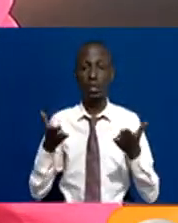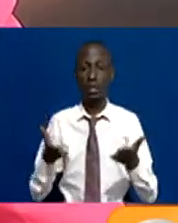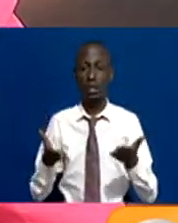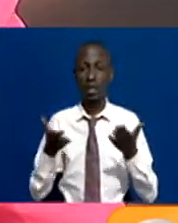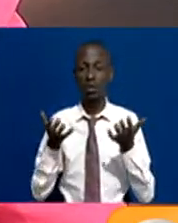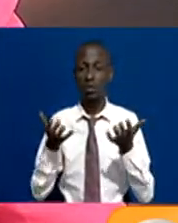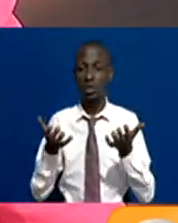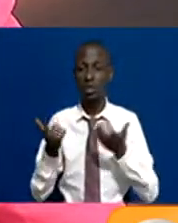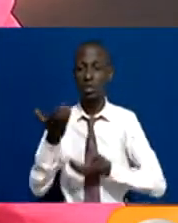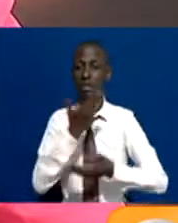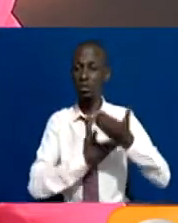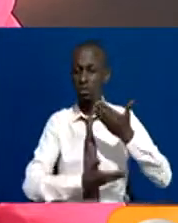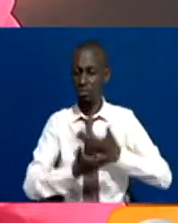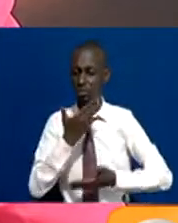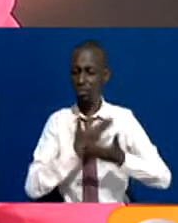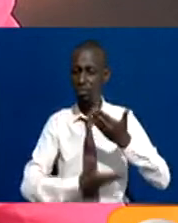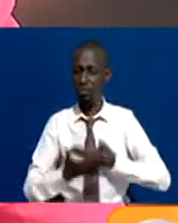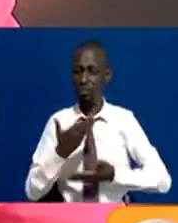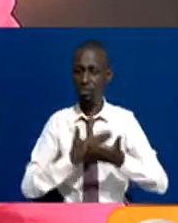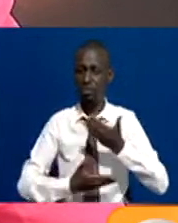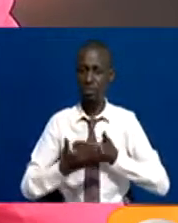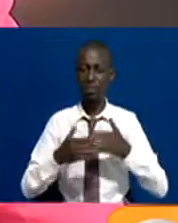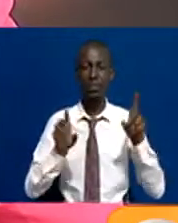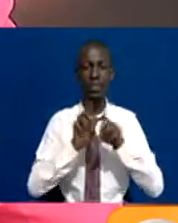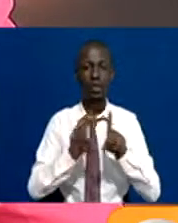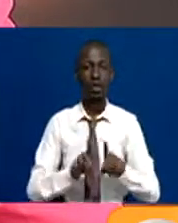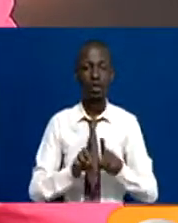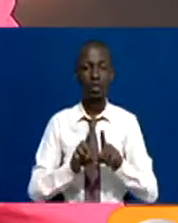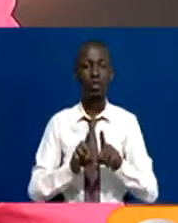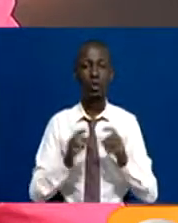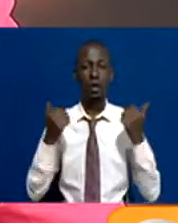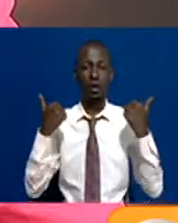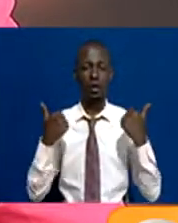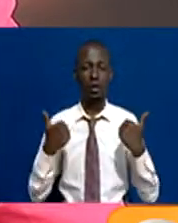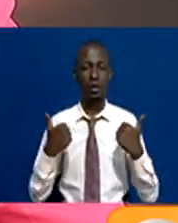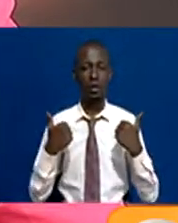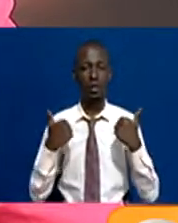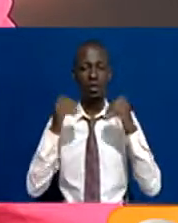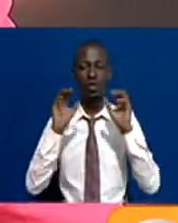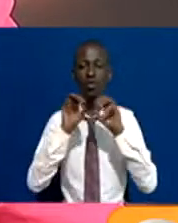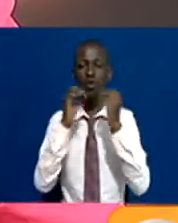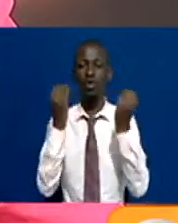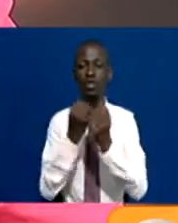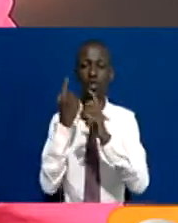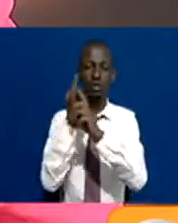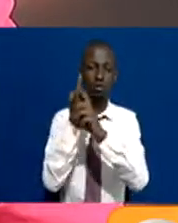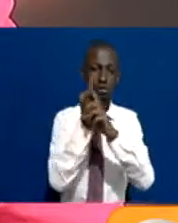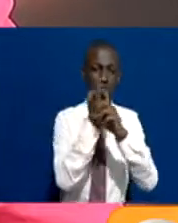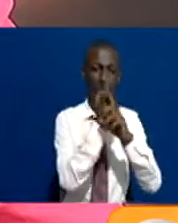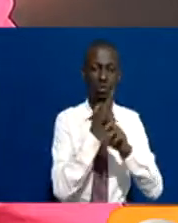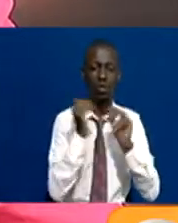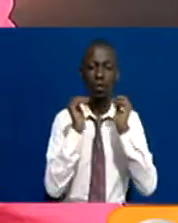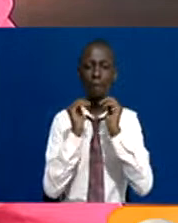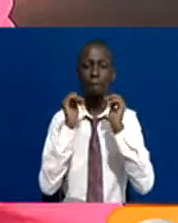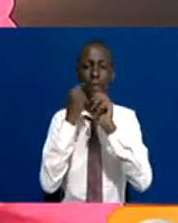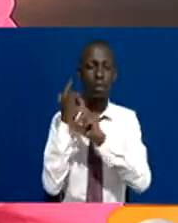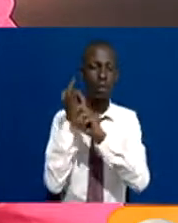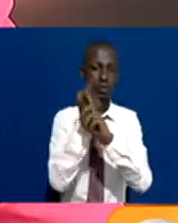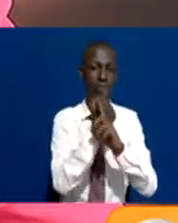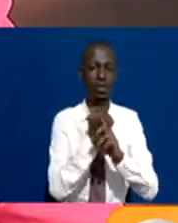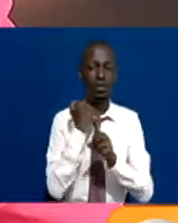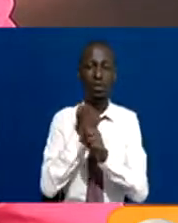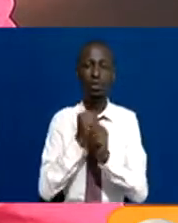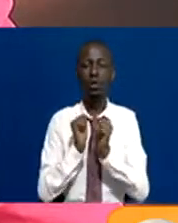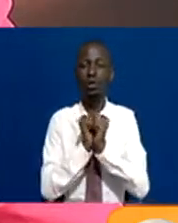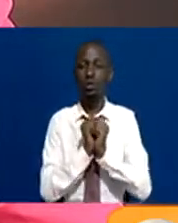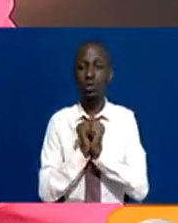need to have. Having said that, there are different organizations at different levels that do that, and all